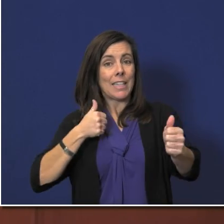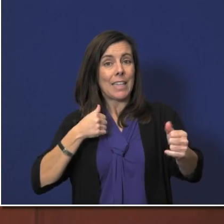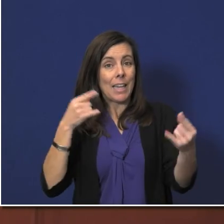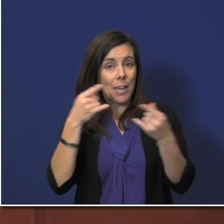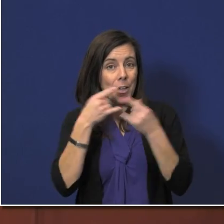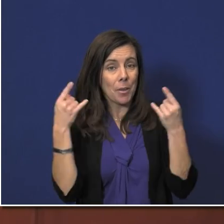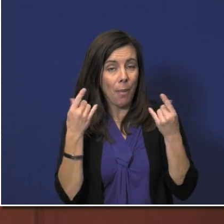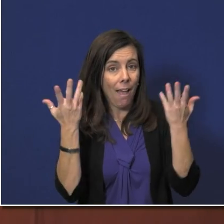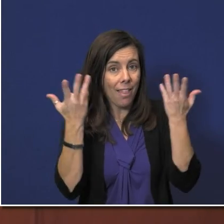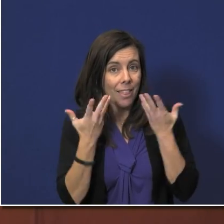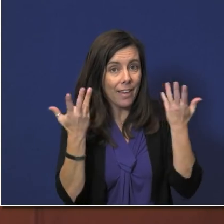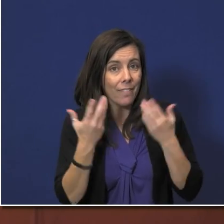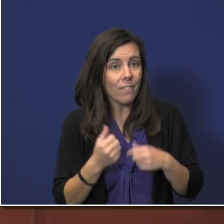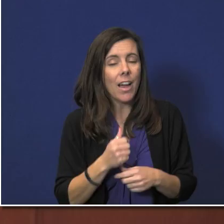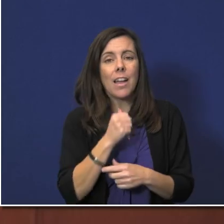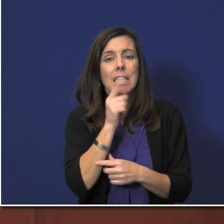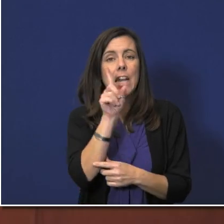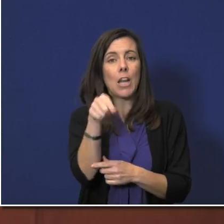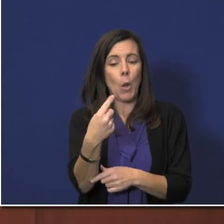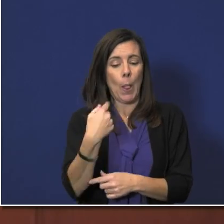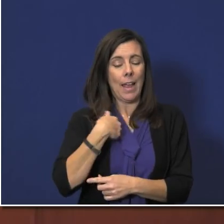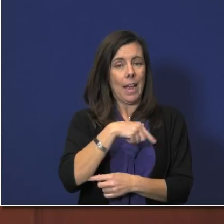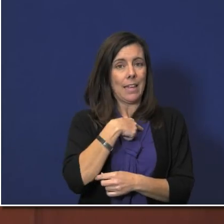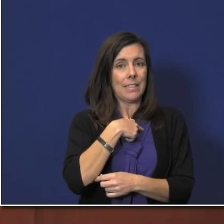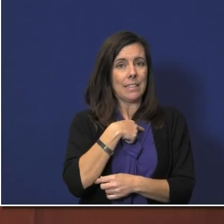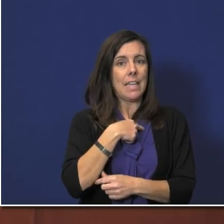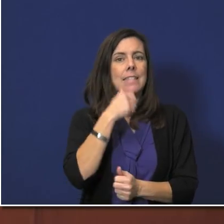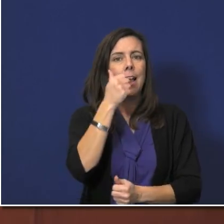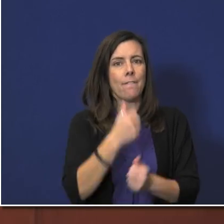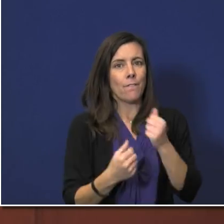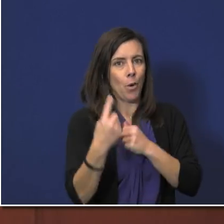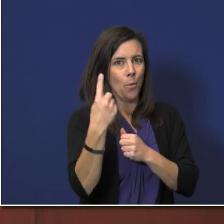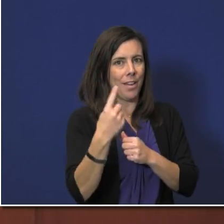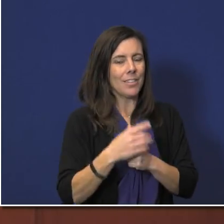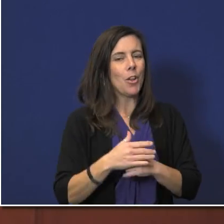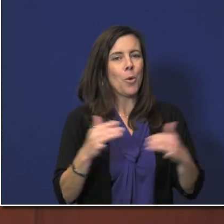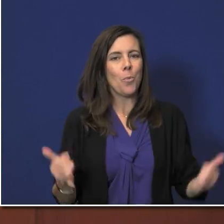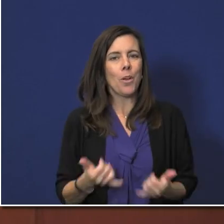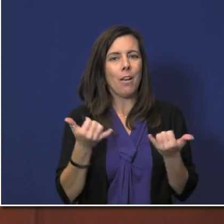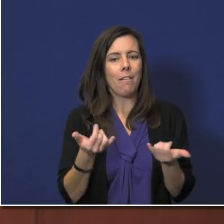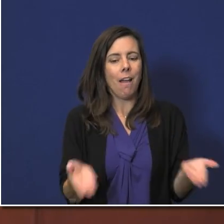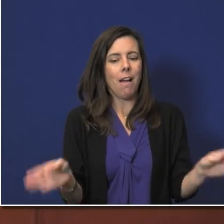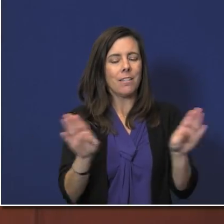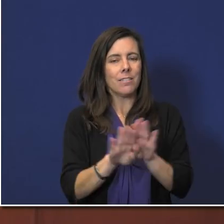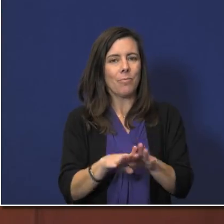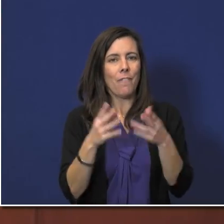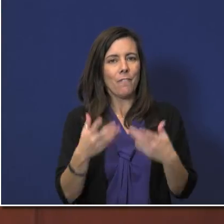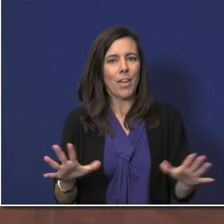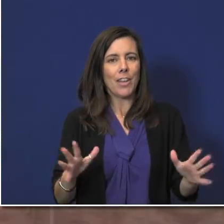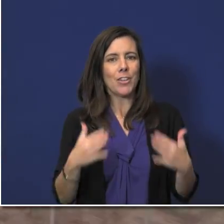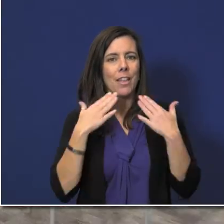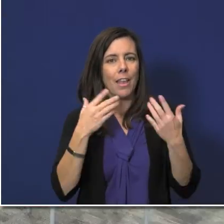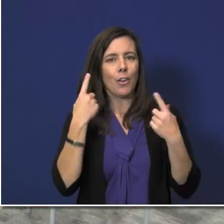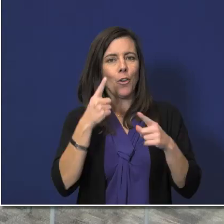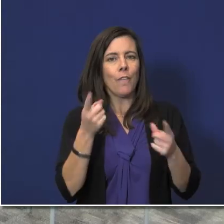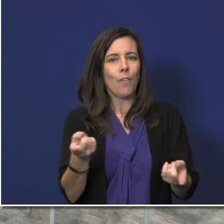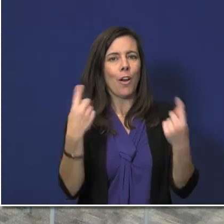on. It's not just about us, it's about everybody. We are now adjourned. Thank you for being with us.